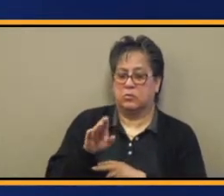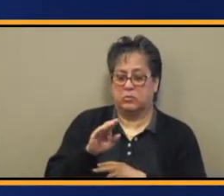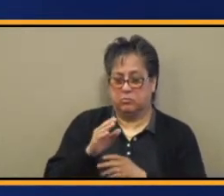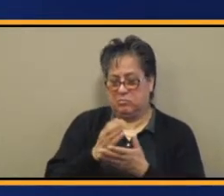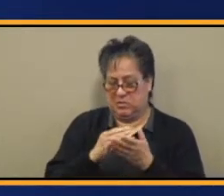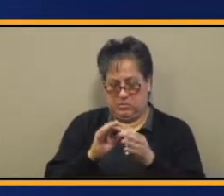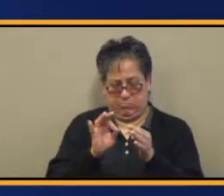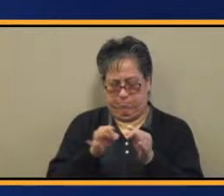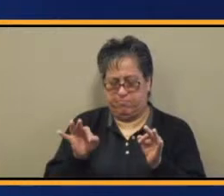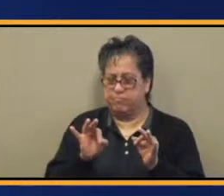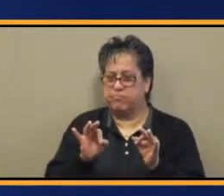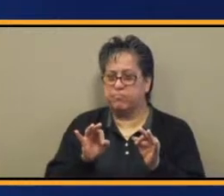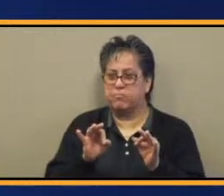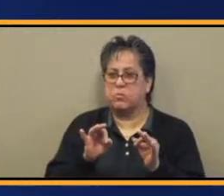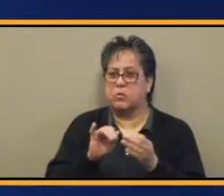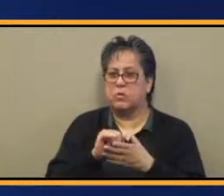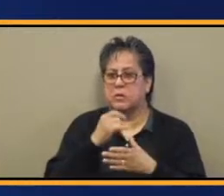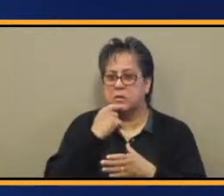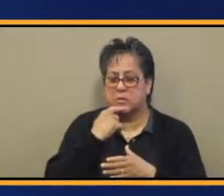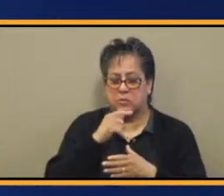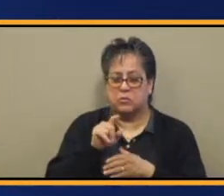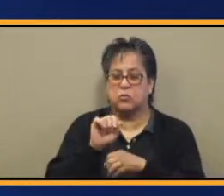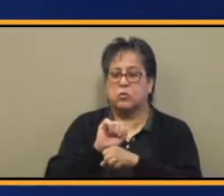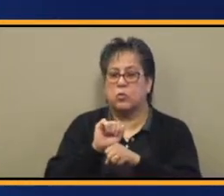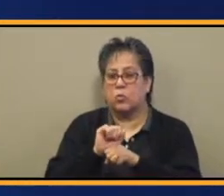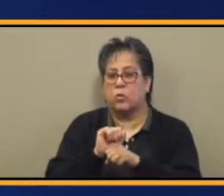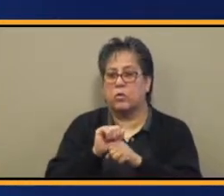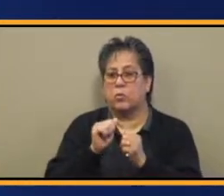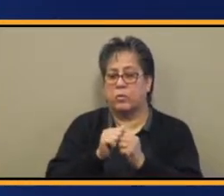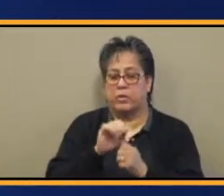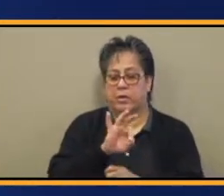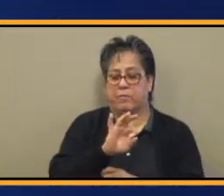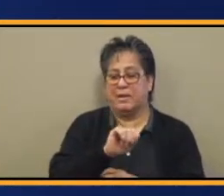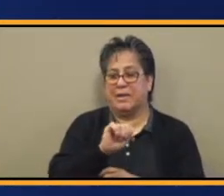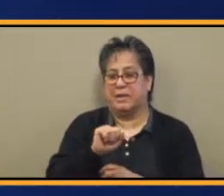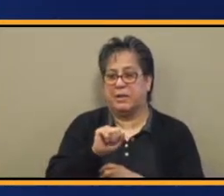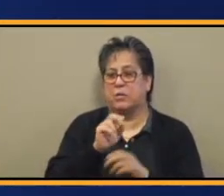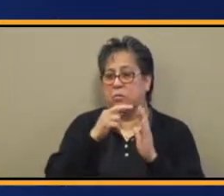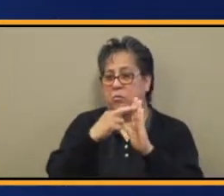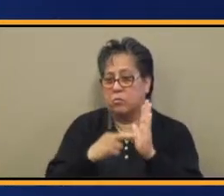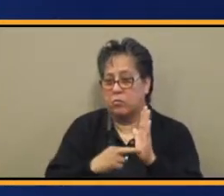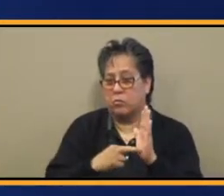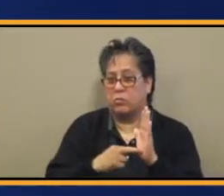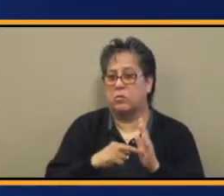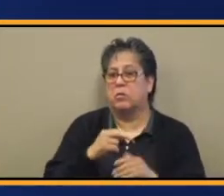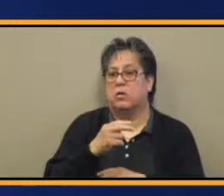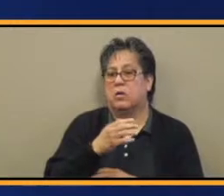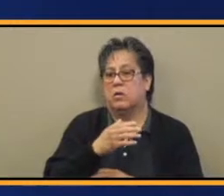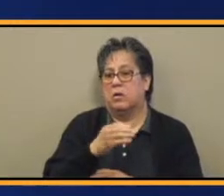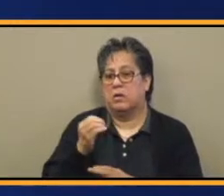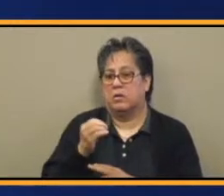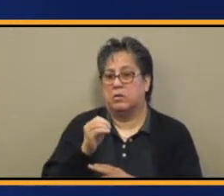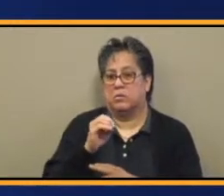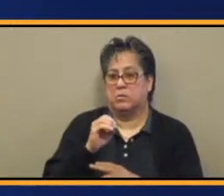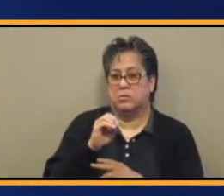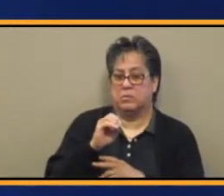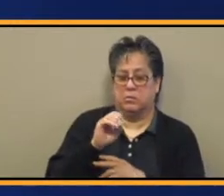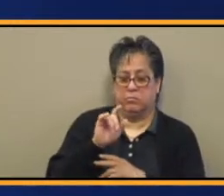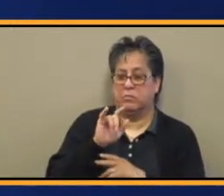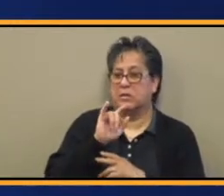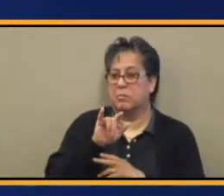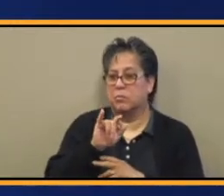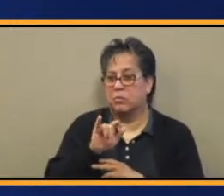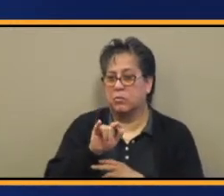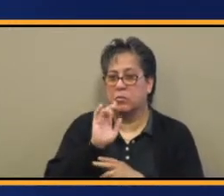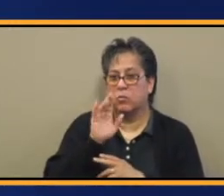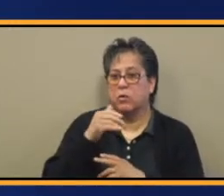in there on them having to work within the FAA guidelines to be able to still manage the airport when